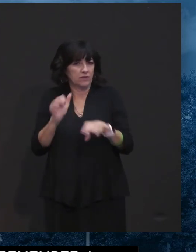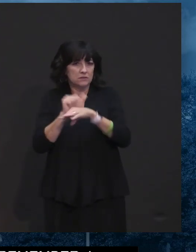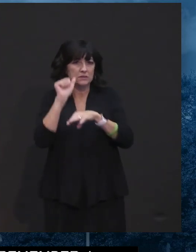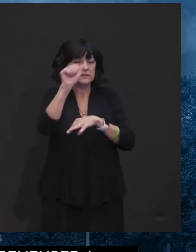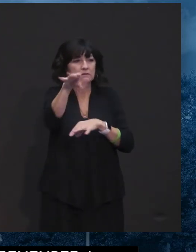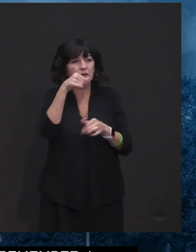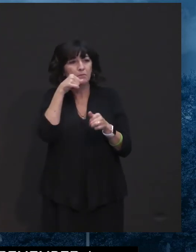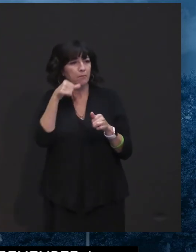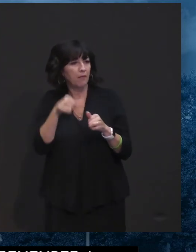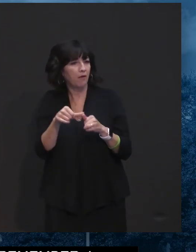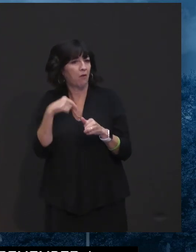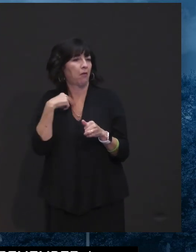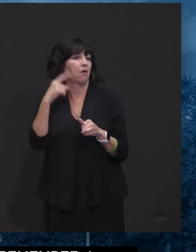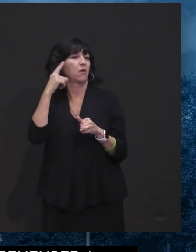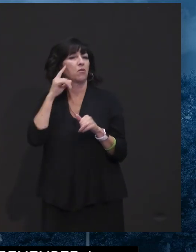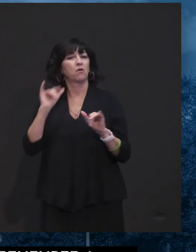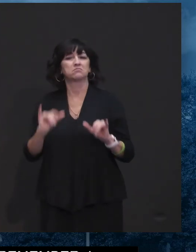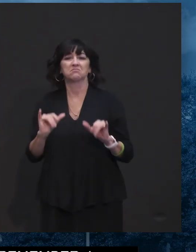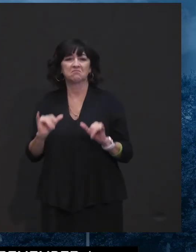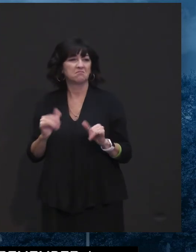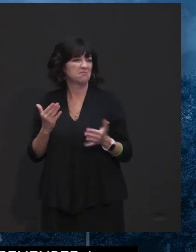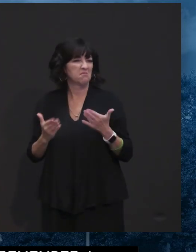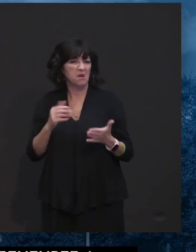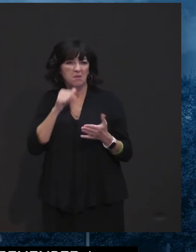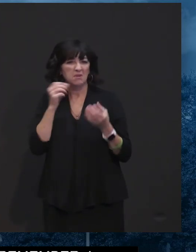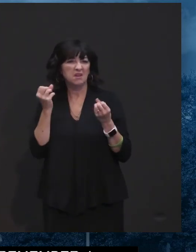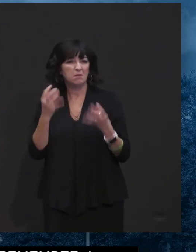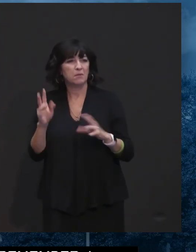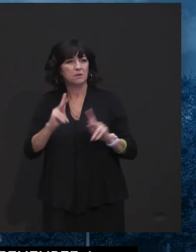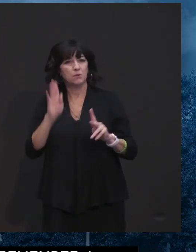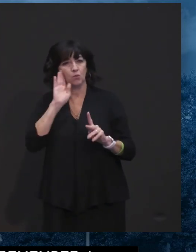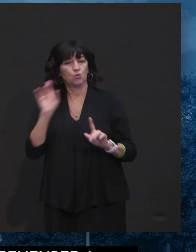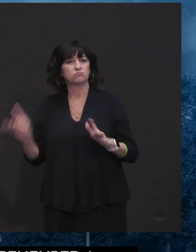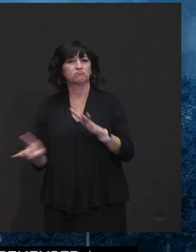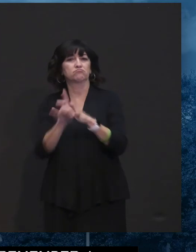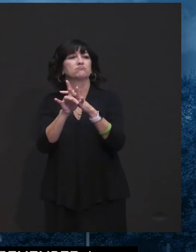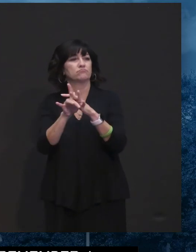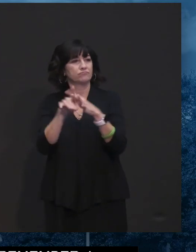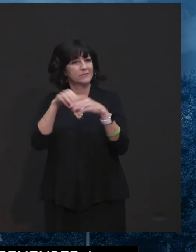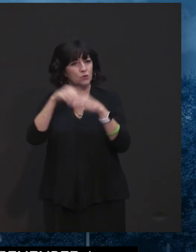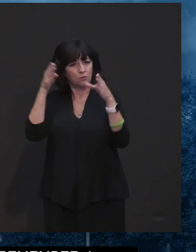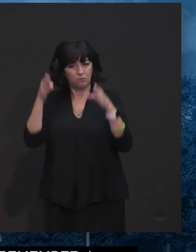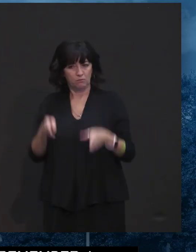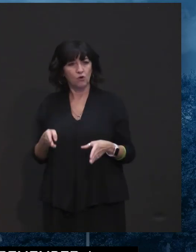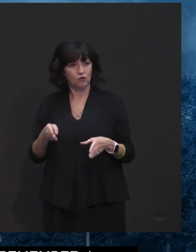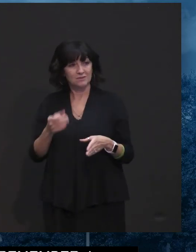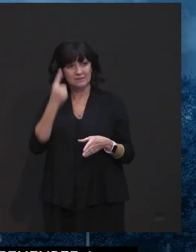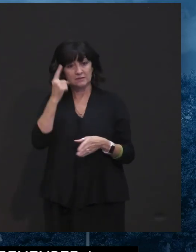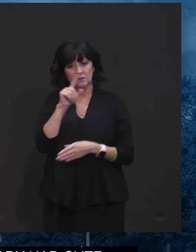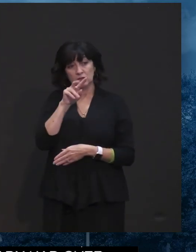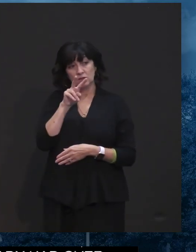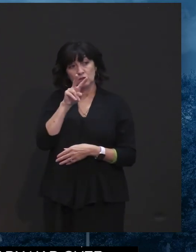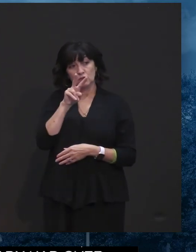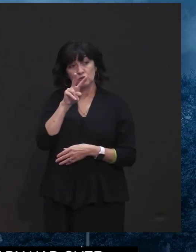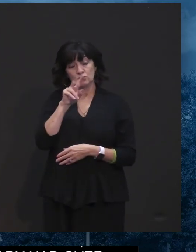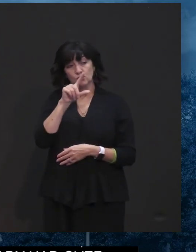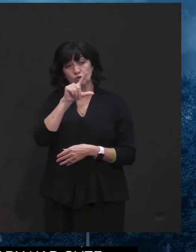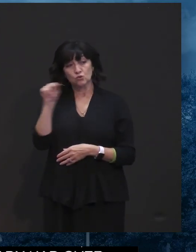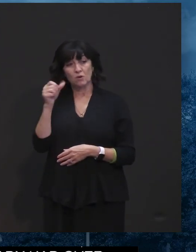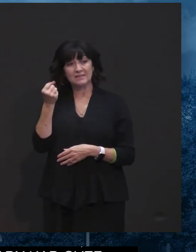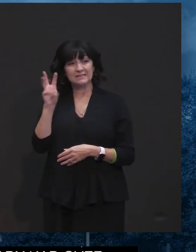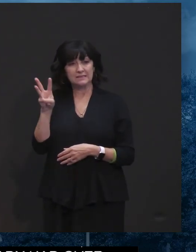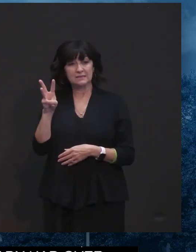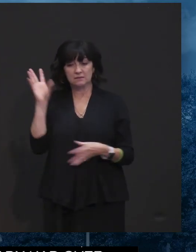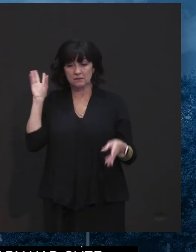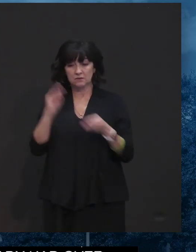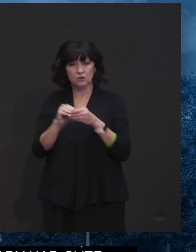if you think about the fact, I guess in 2016, the total votes for president was 445,000 or something like